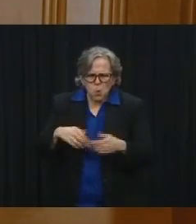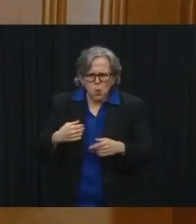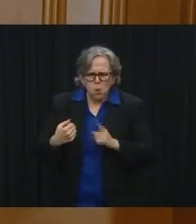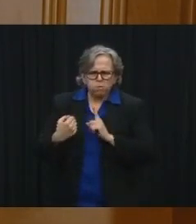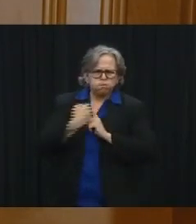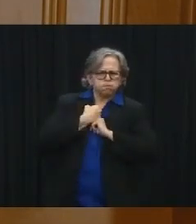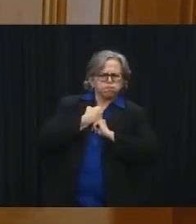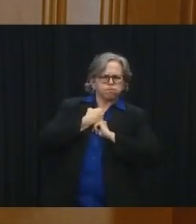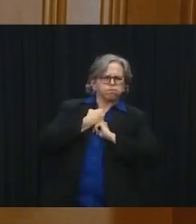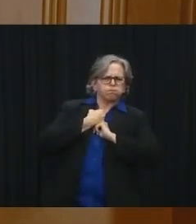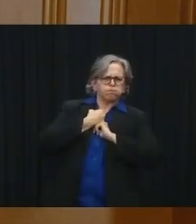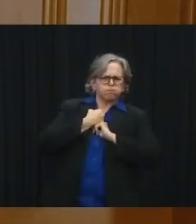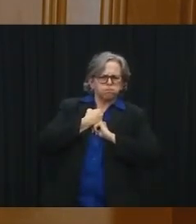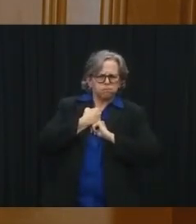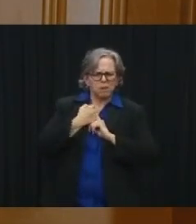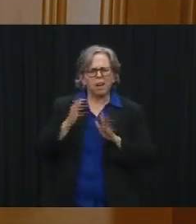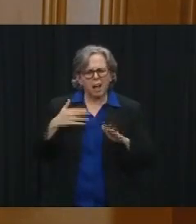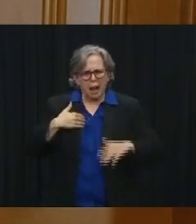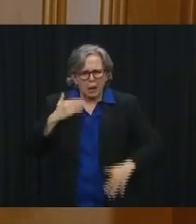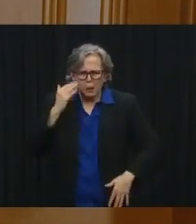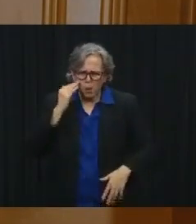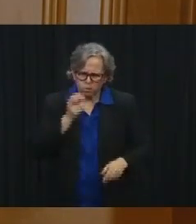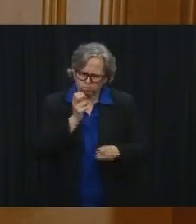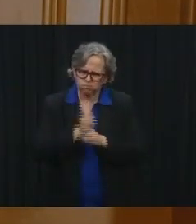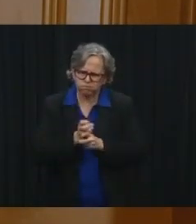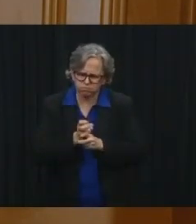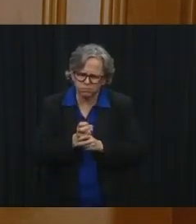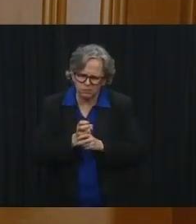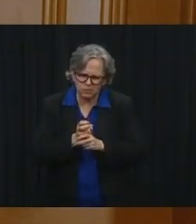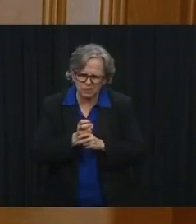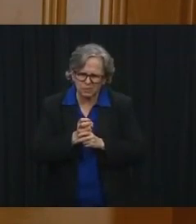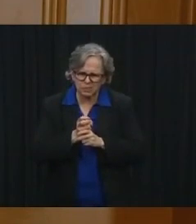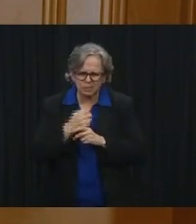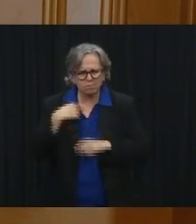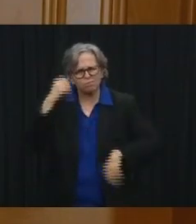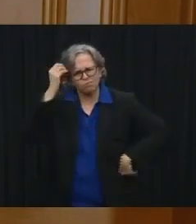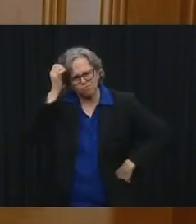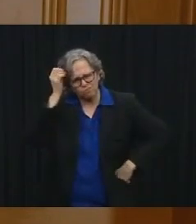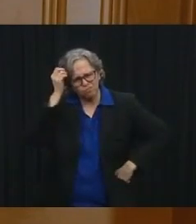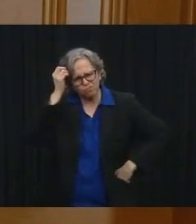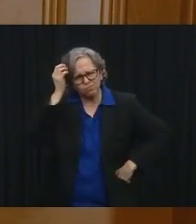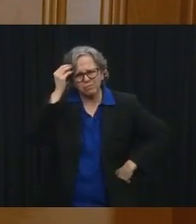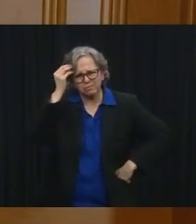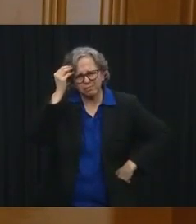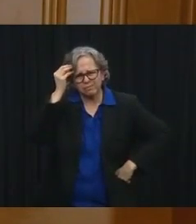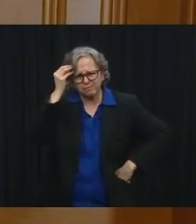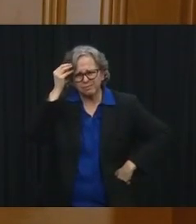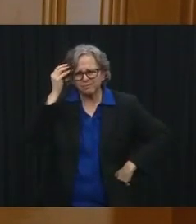just very, very, very tough. And I fully understand that.